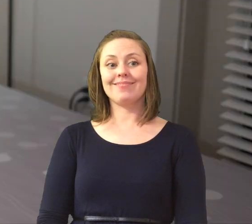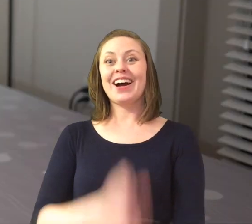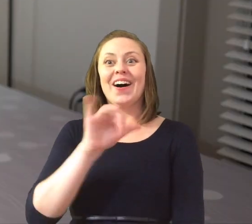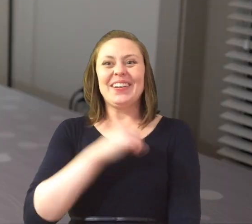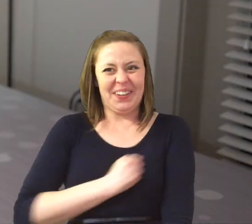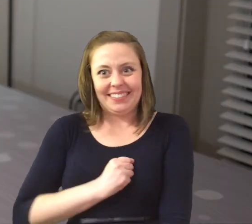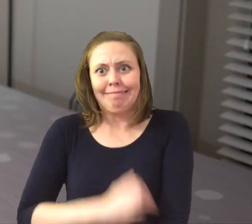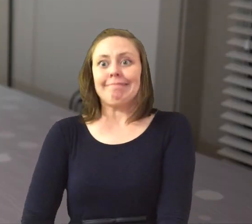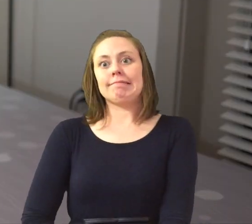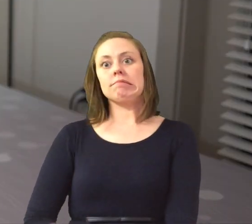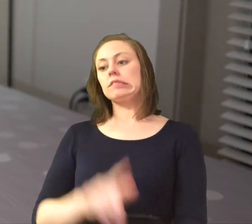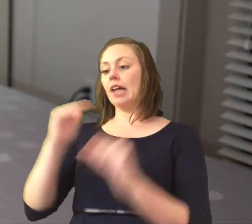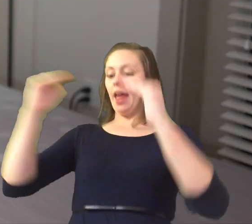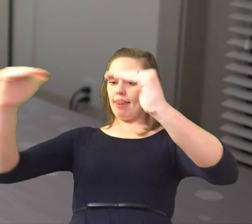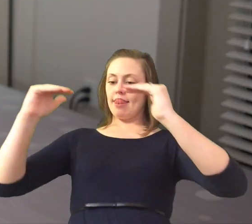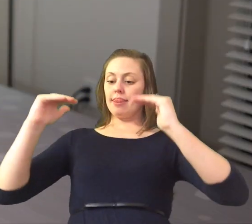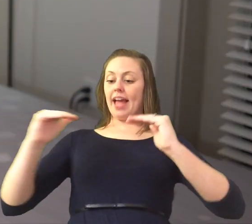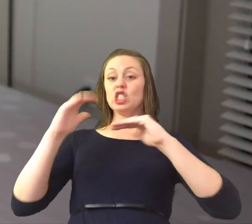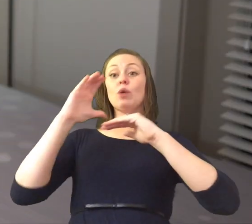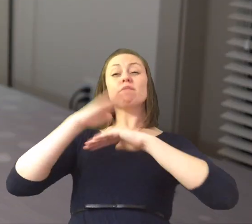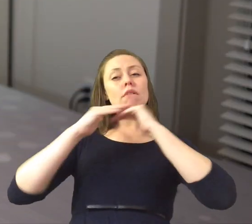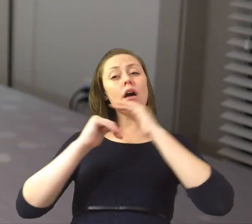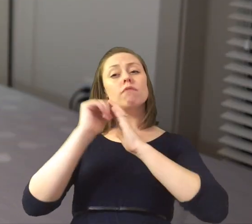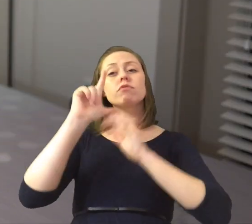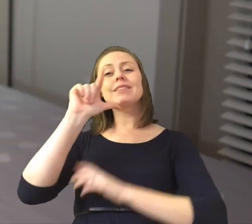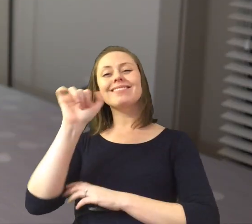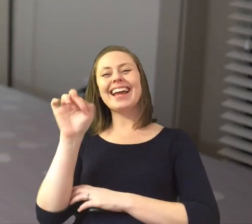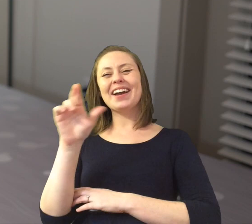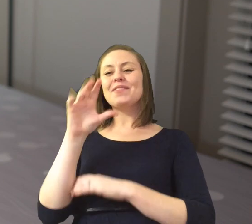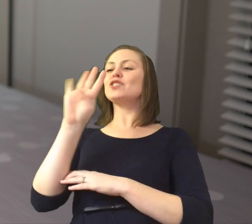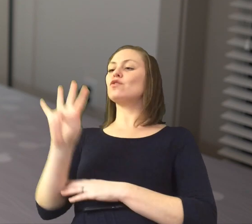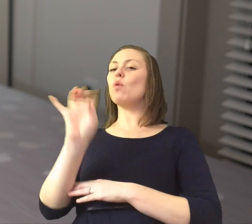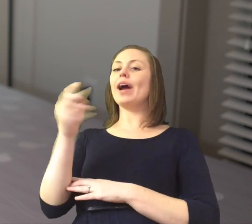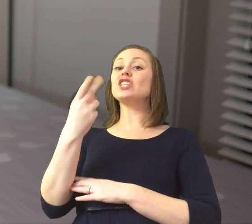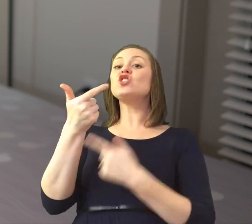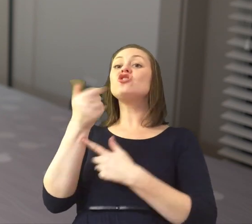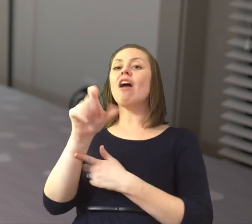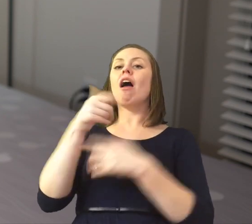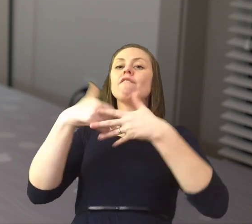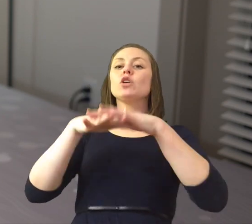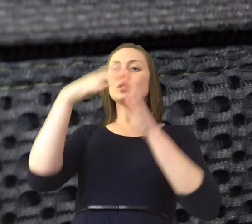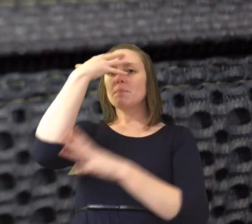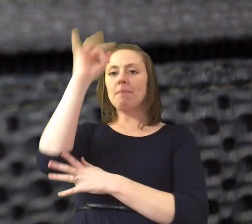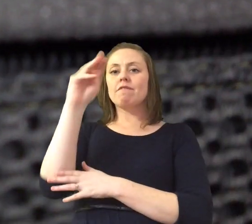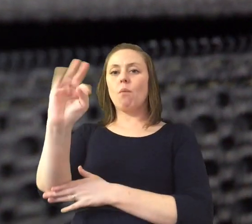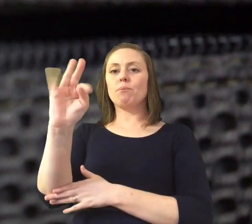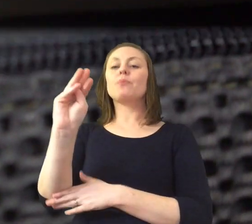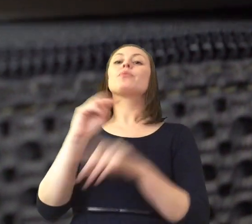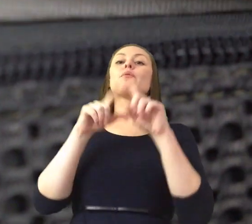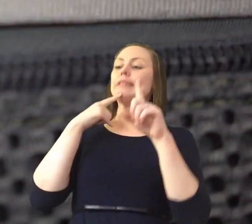Oh, sorry. Next, you've got your comfort layer. This is 4 inches of gel-infused memory foam, and this is